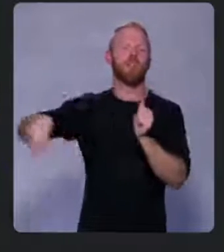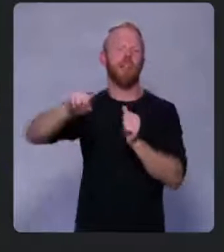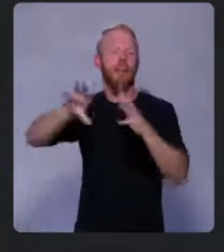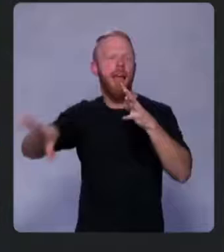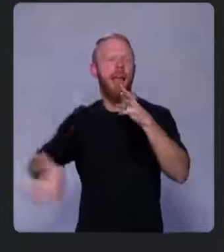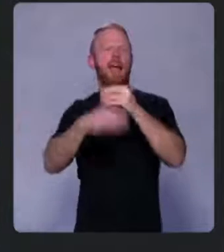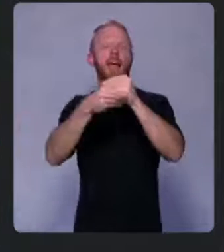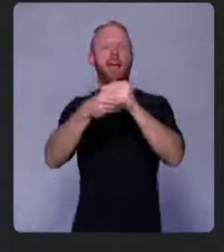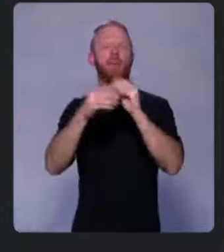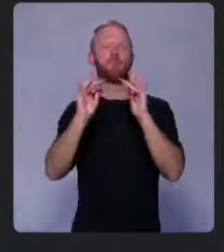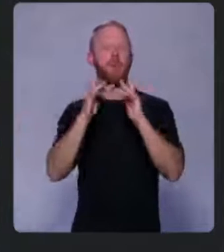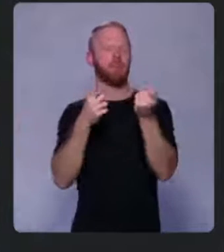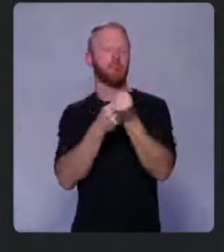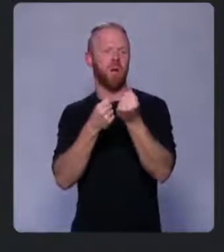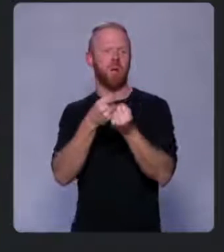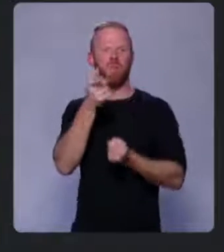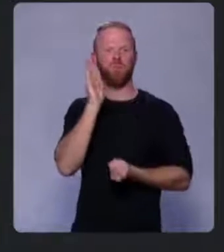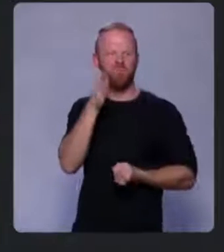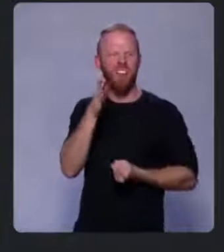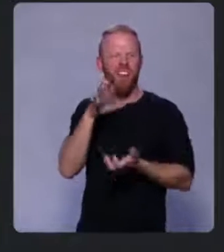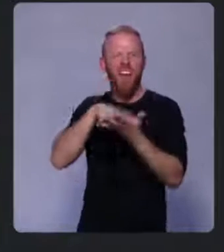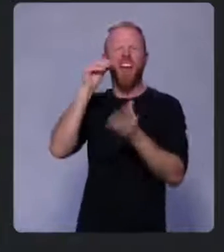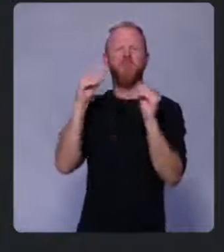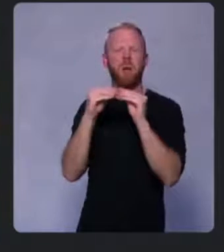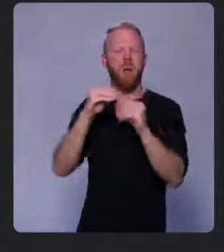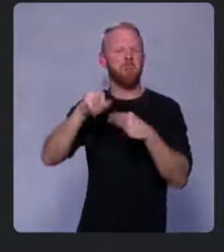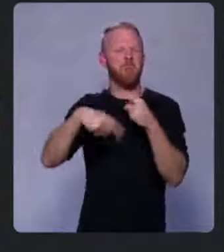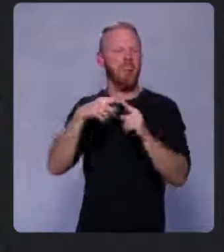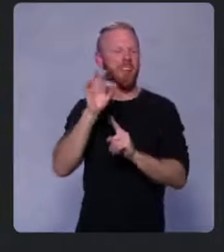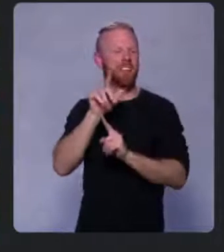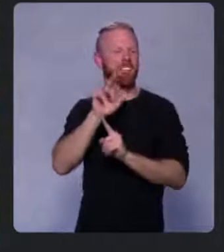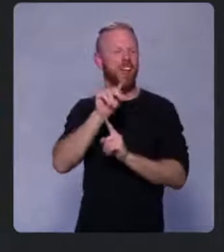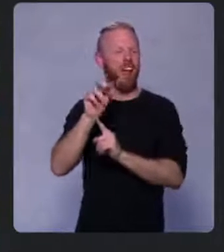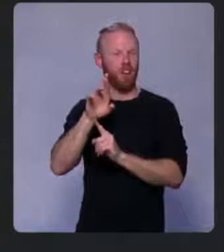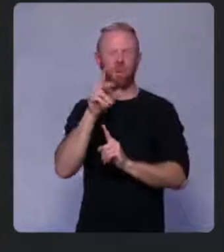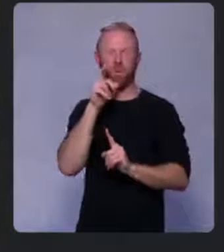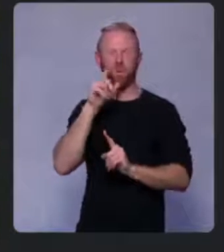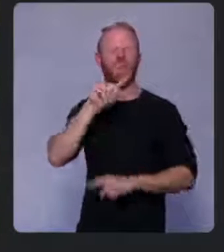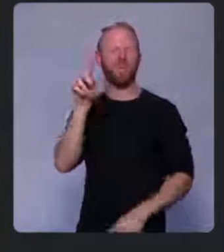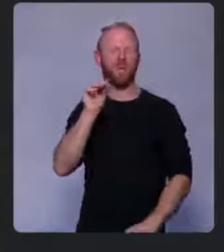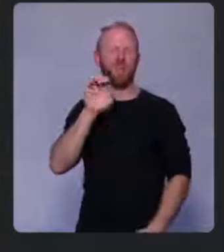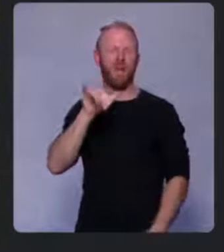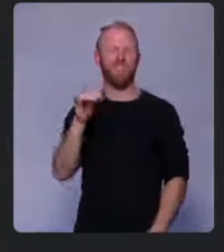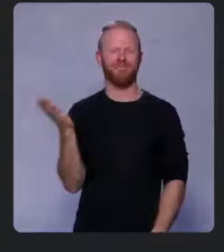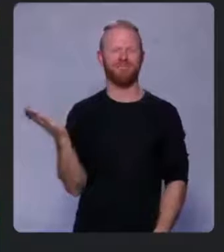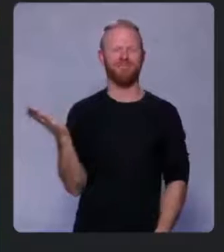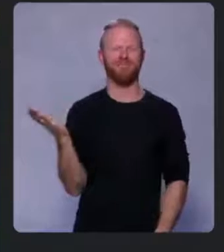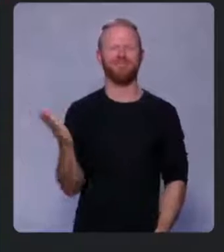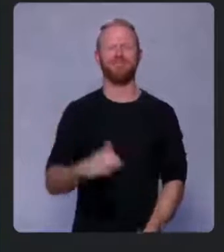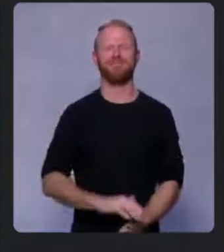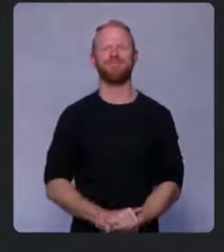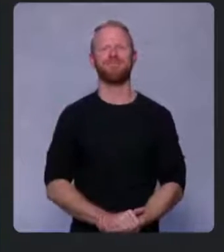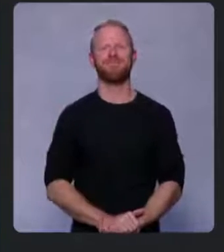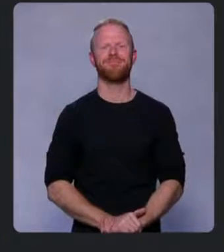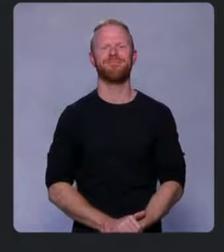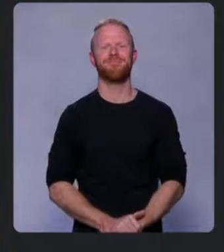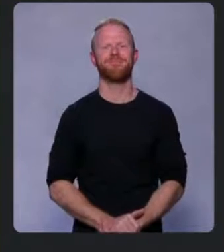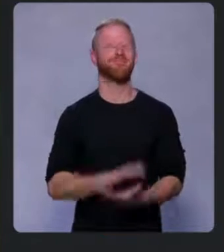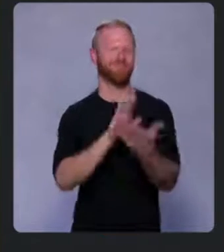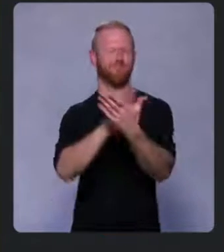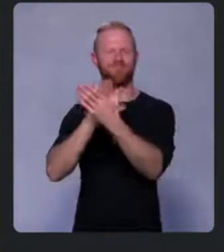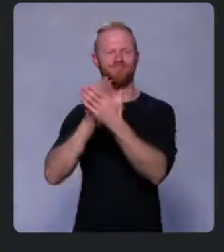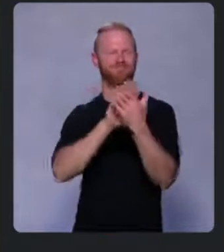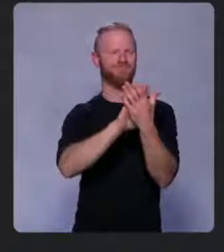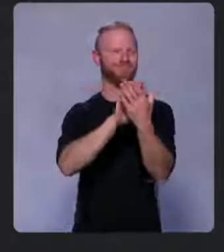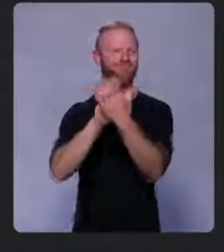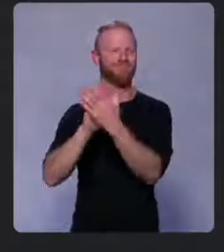you'll hear the latest on Flutter from working with you, the developer community. Next up, it's the Flutter team. It's been great working with them to add web experiences. And